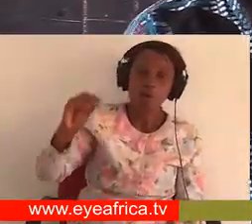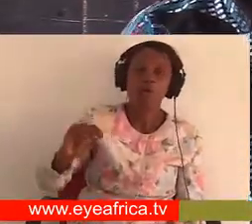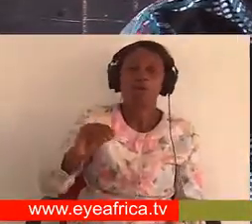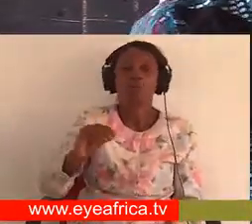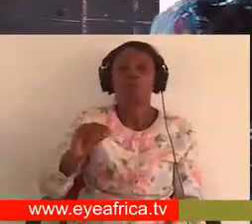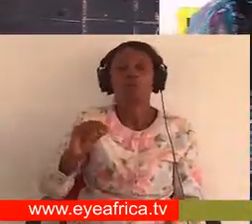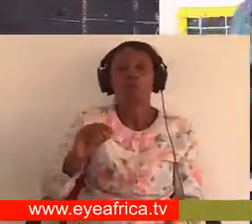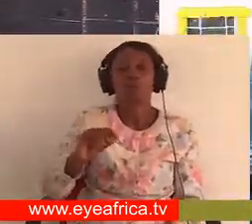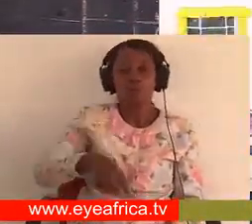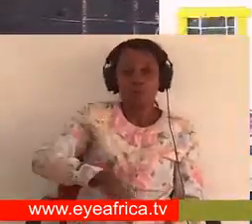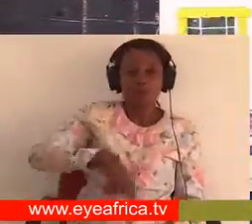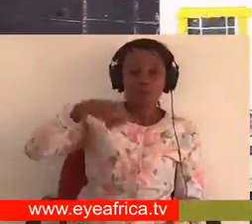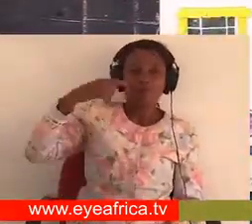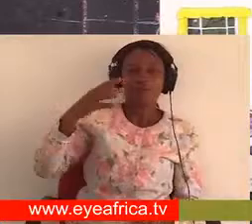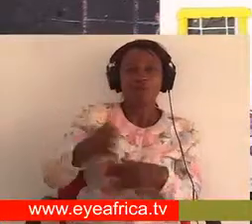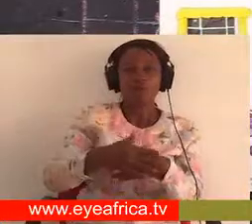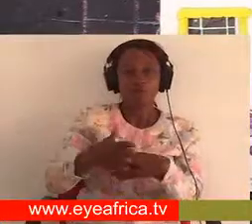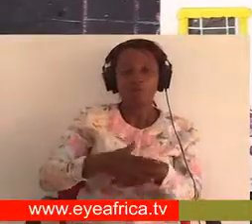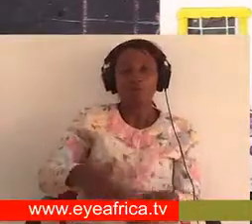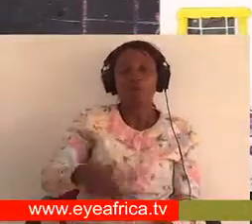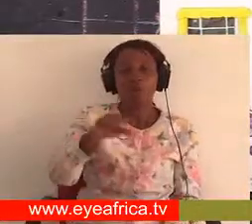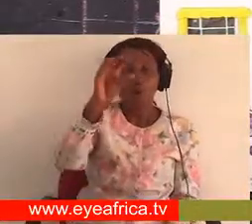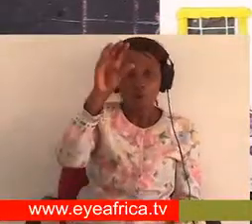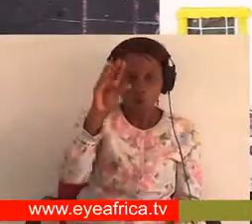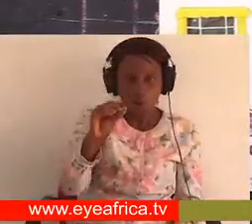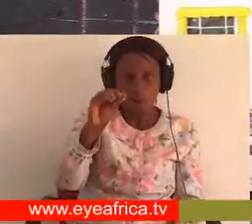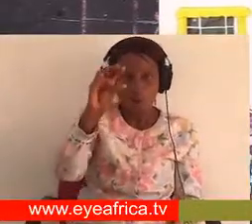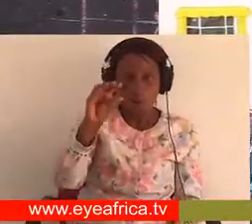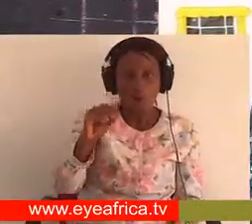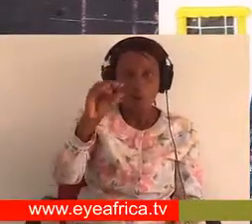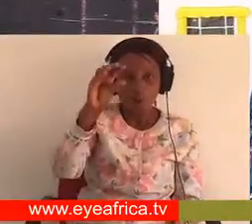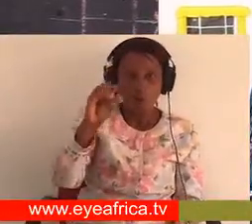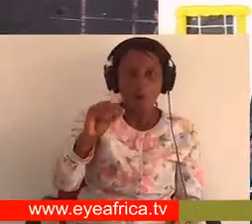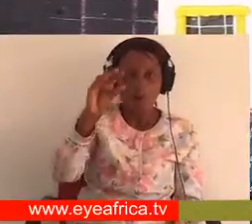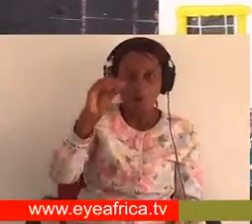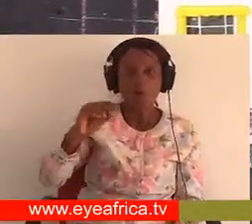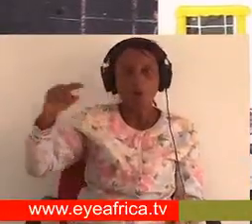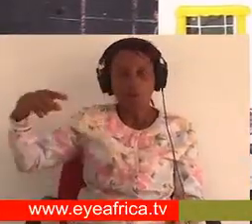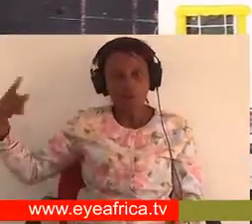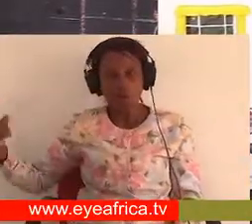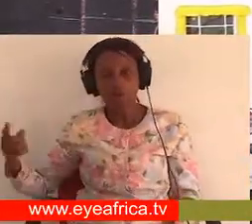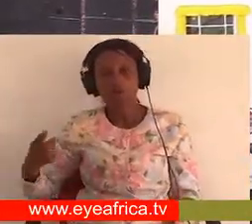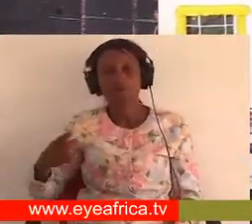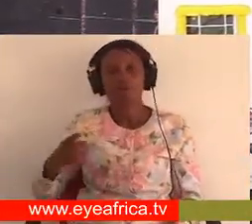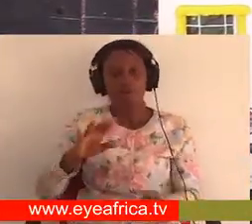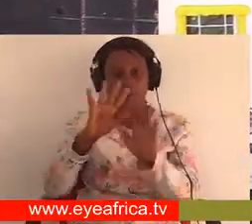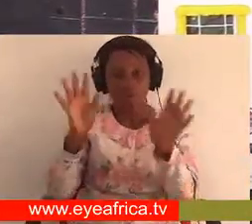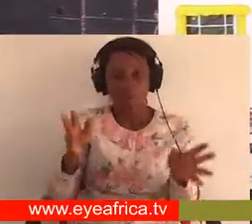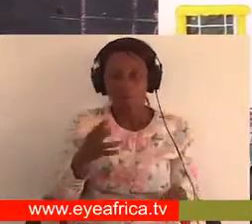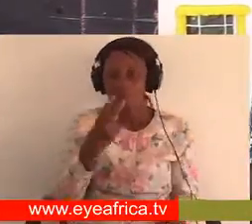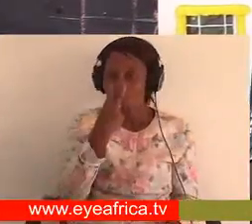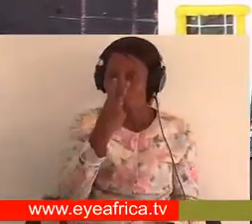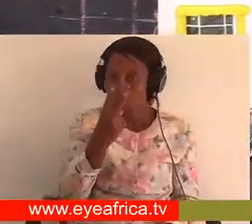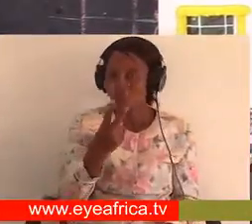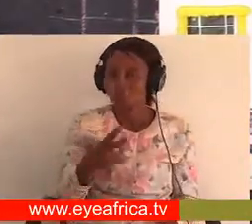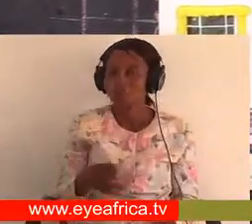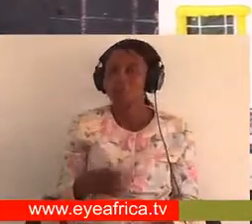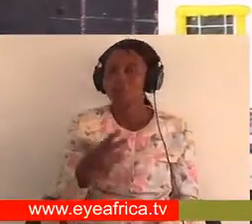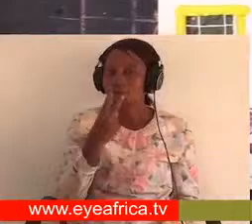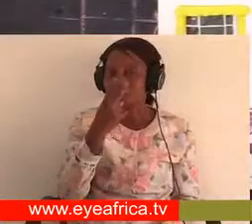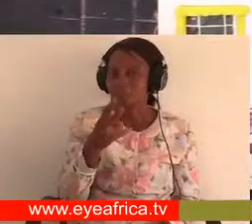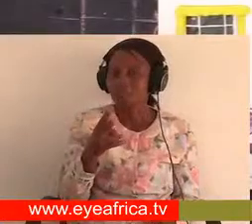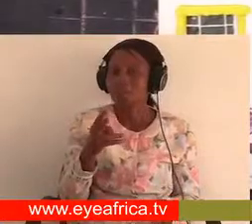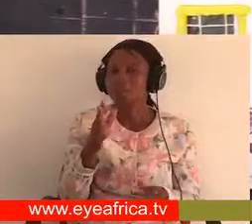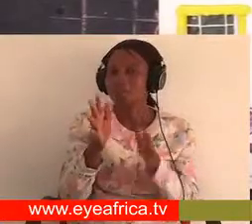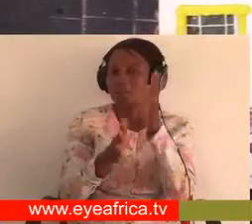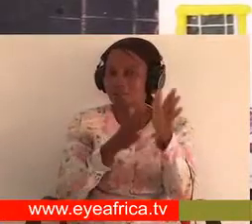oh. Okay? So those of you who are watching, you can see this letter